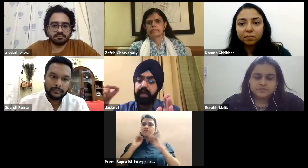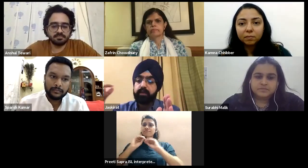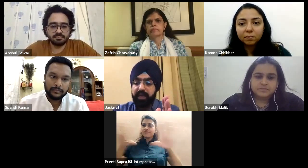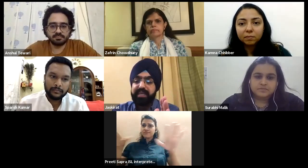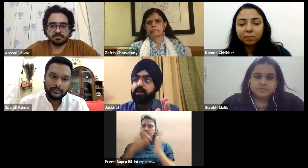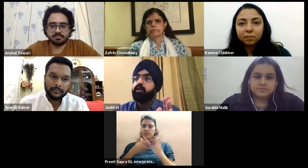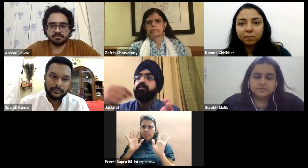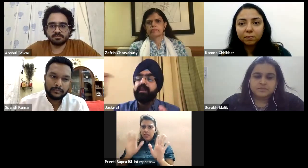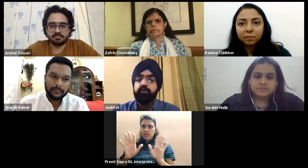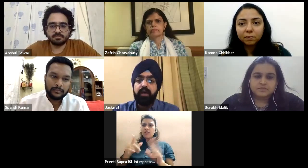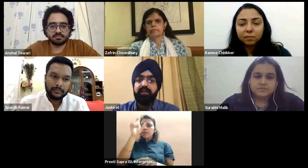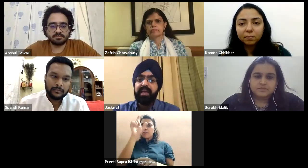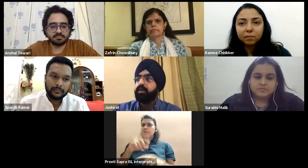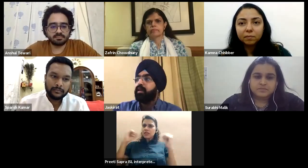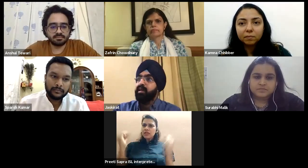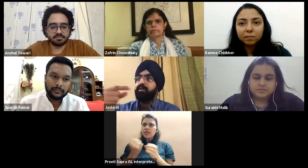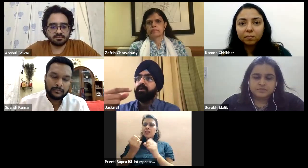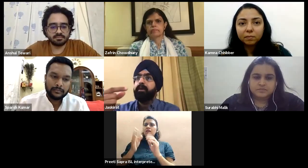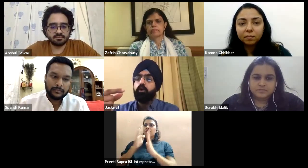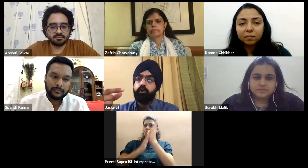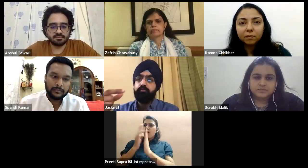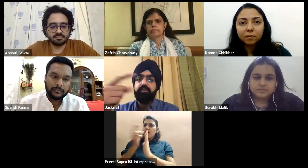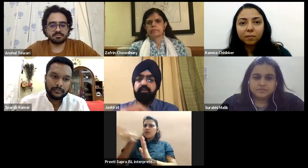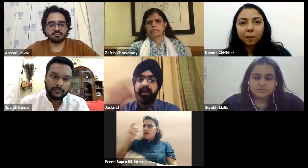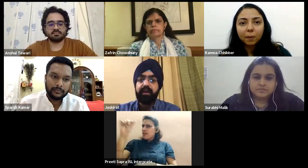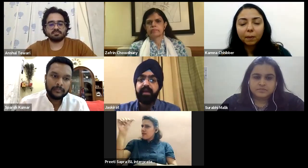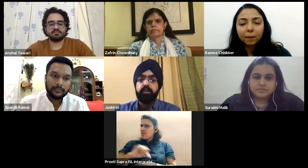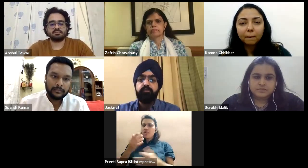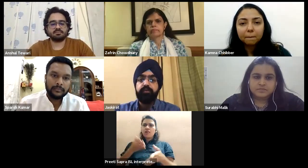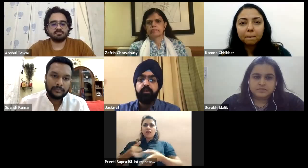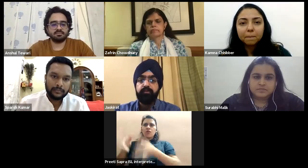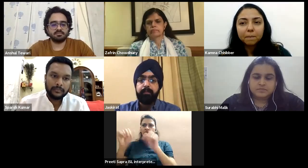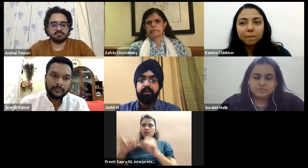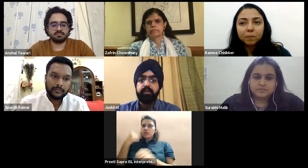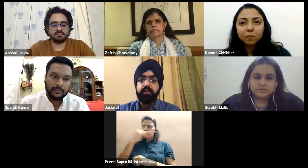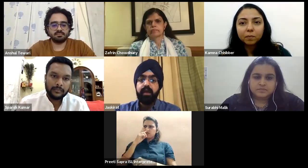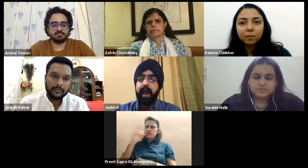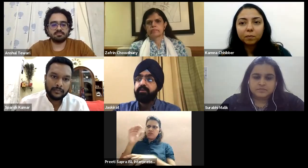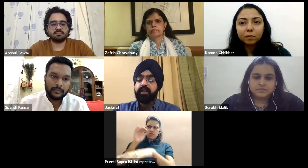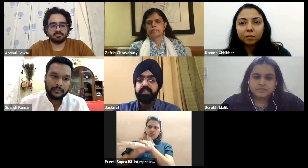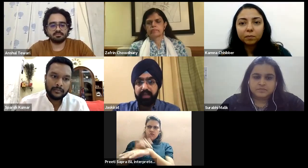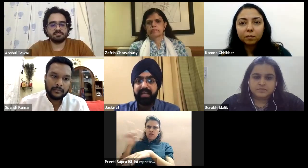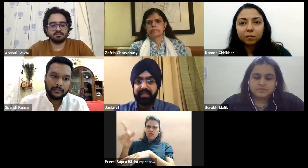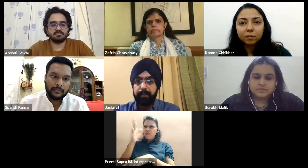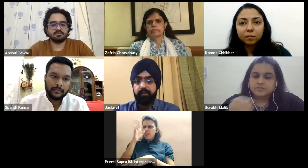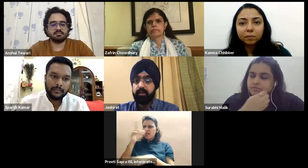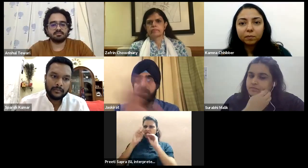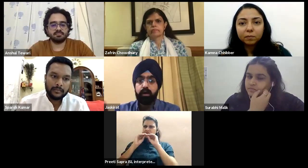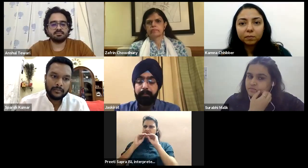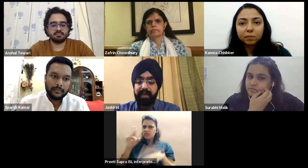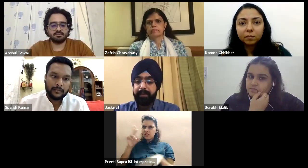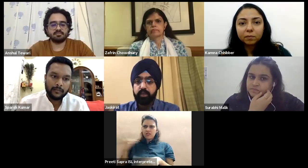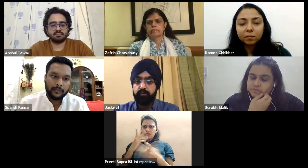able to get a train ticket, or even when he was traveling in train, somebody saw his face and recognized his face from a fake message and started threatening that